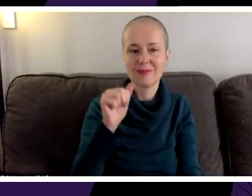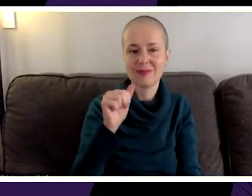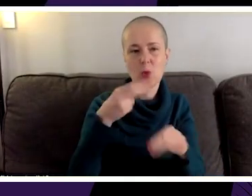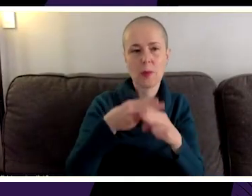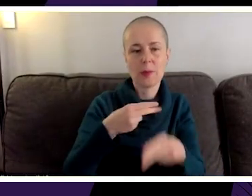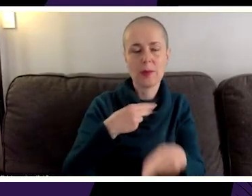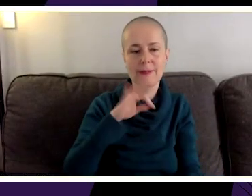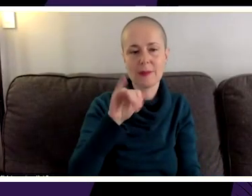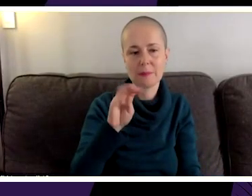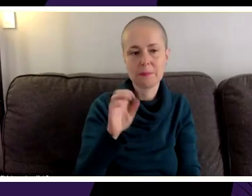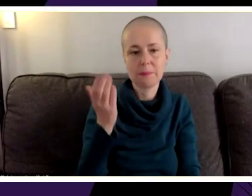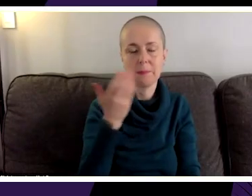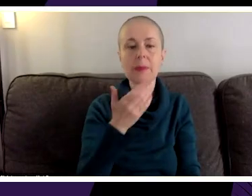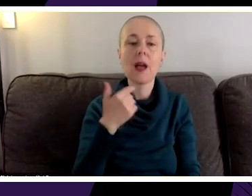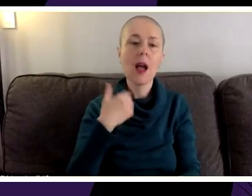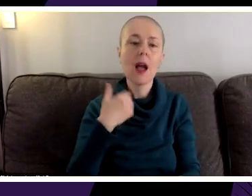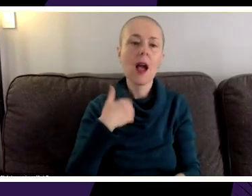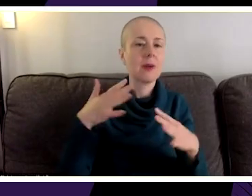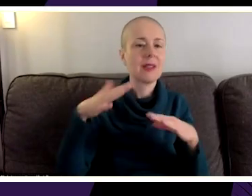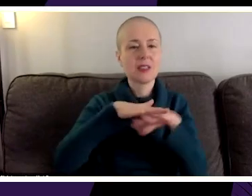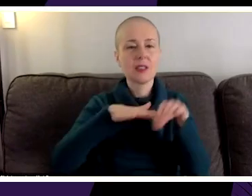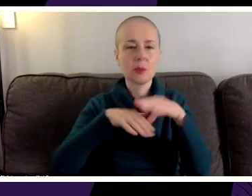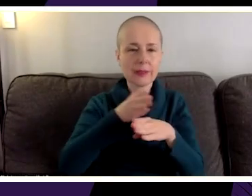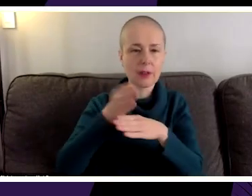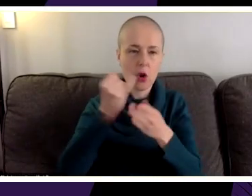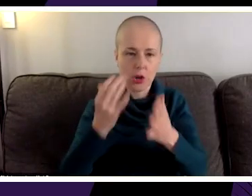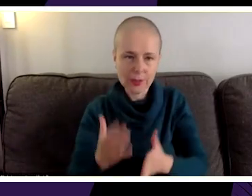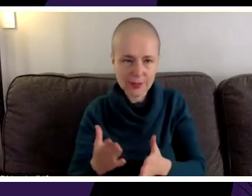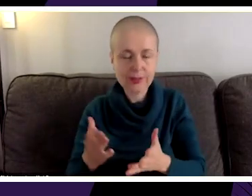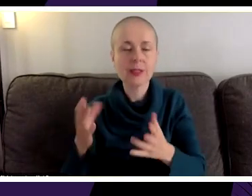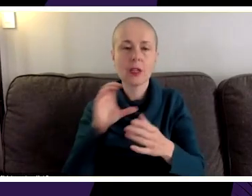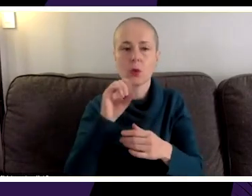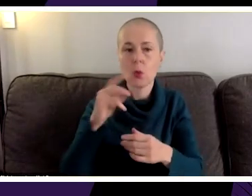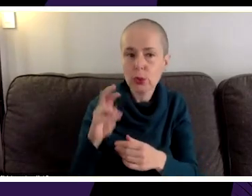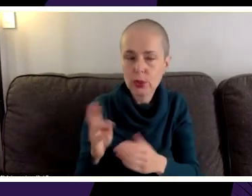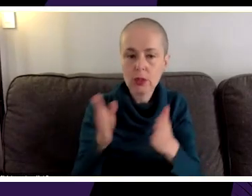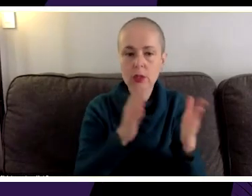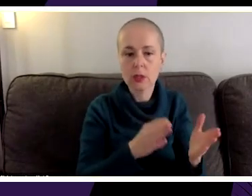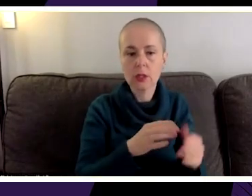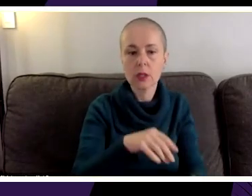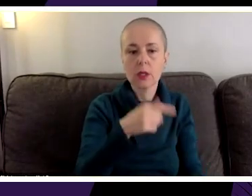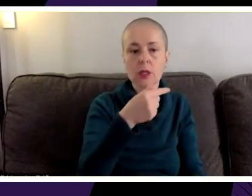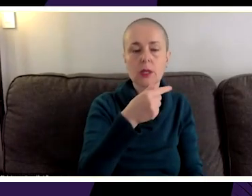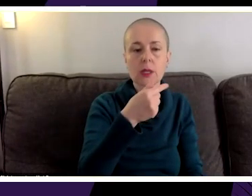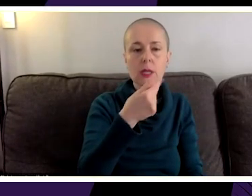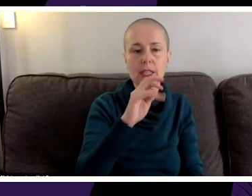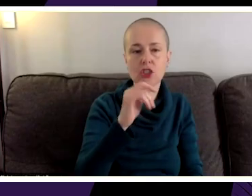an interdisciplinary artist, designer, and coder. My name is Keng Chakat. You can call me Keng for short. I'm a sound